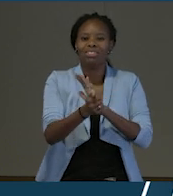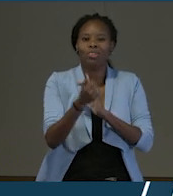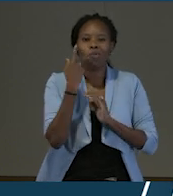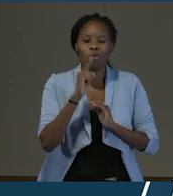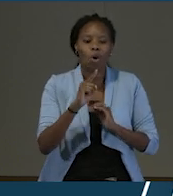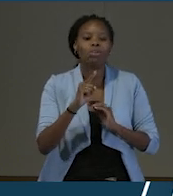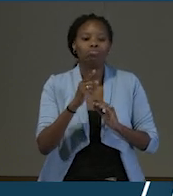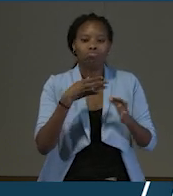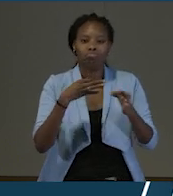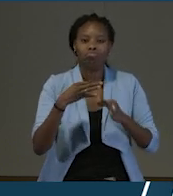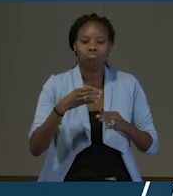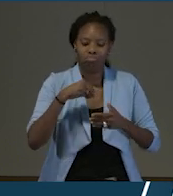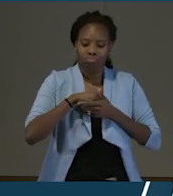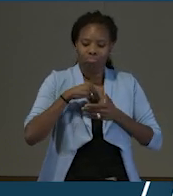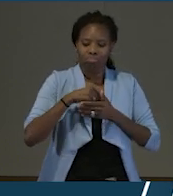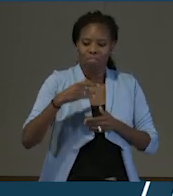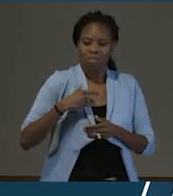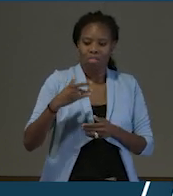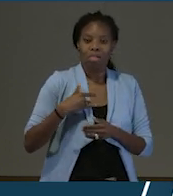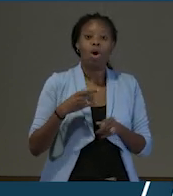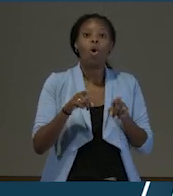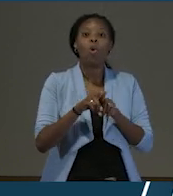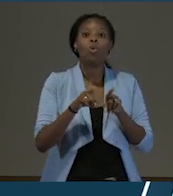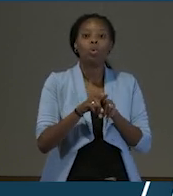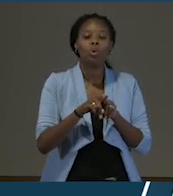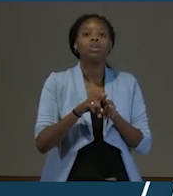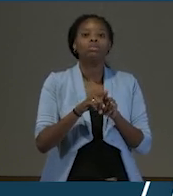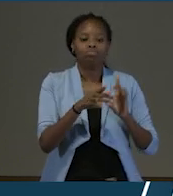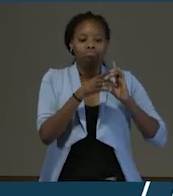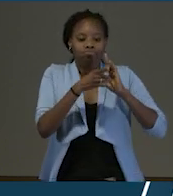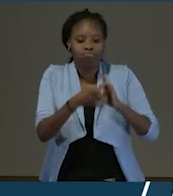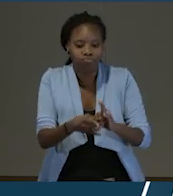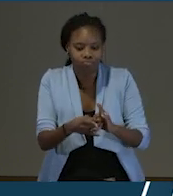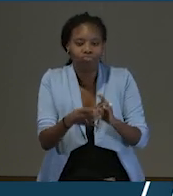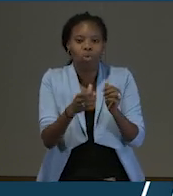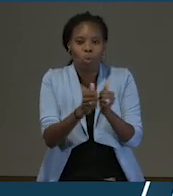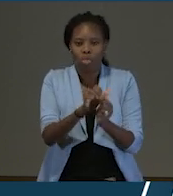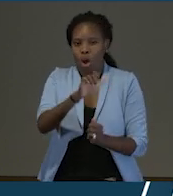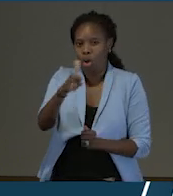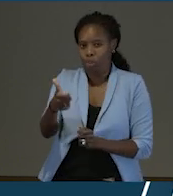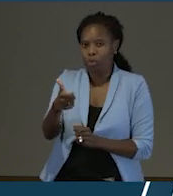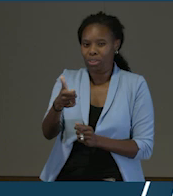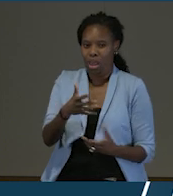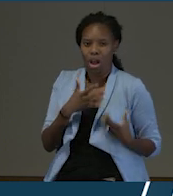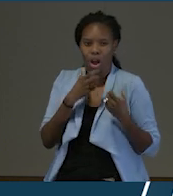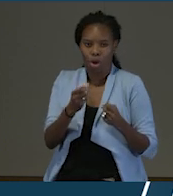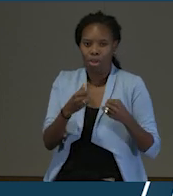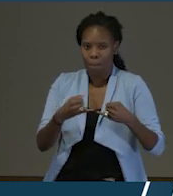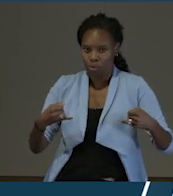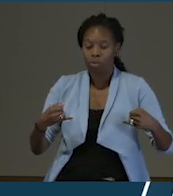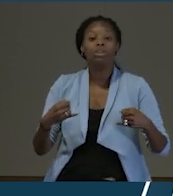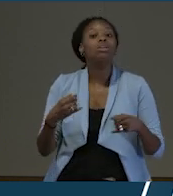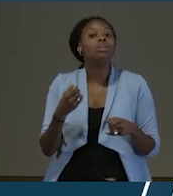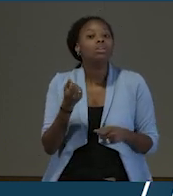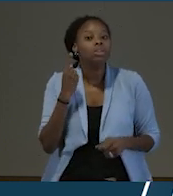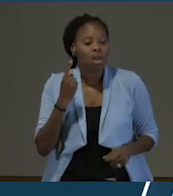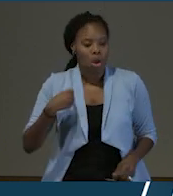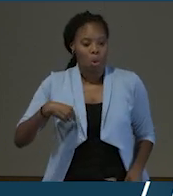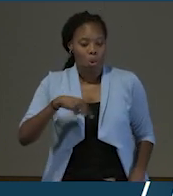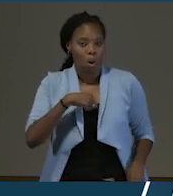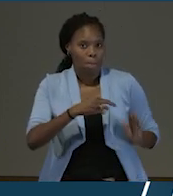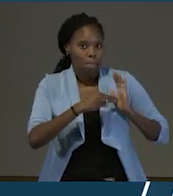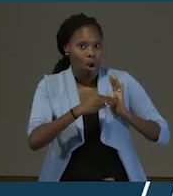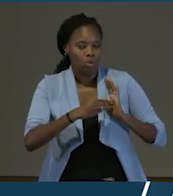that secure attachment with others. And our role as caregivers is, again, the same thing. We're modeling, we're prompting, we're